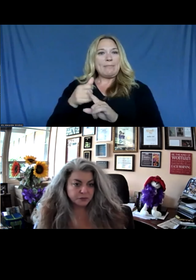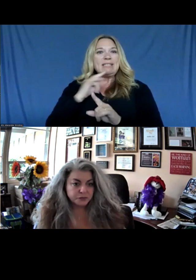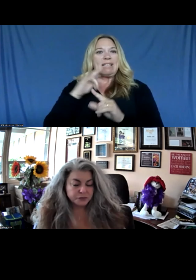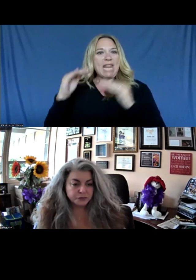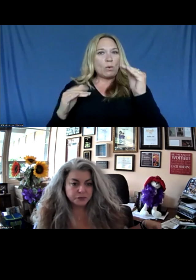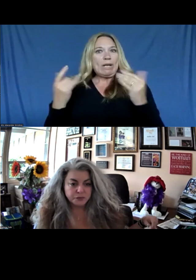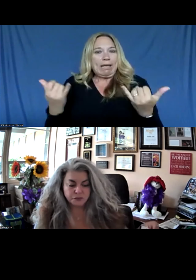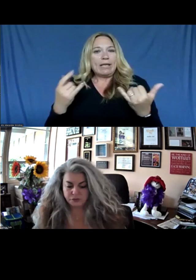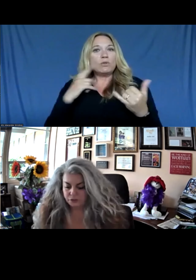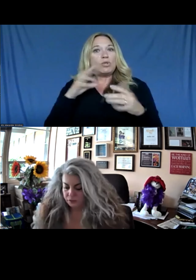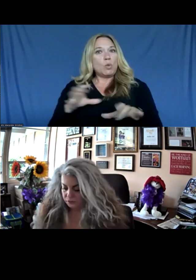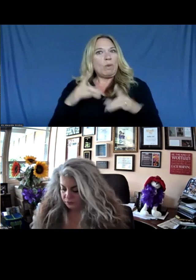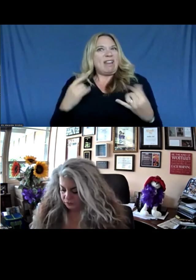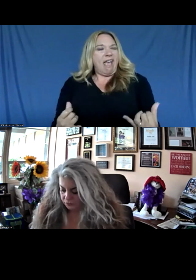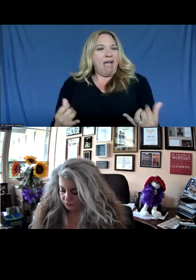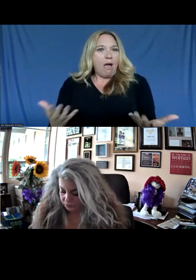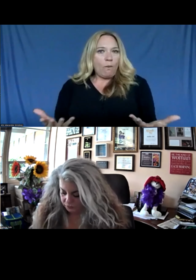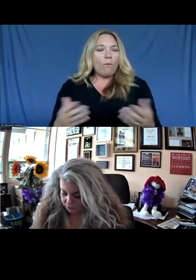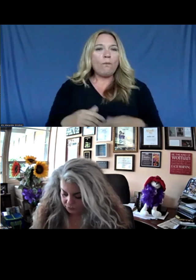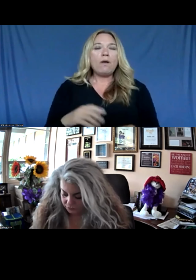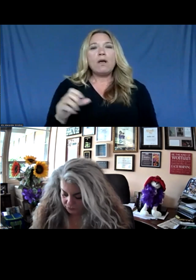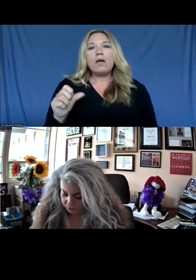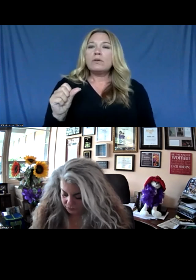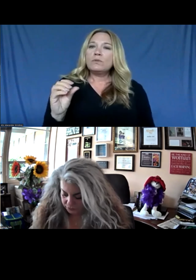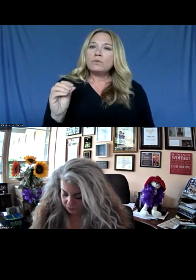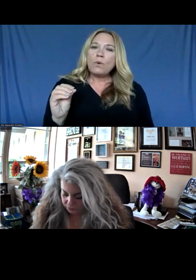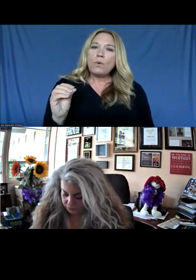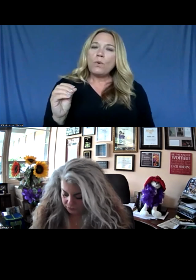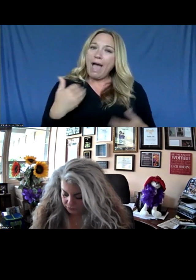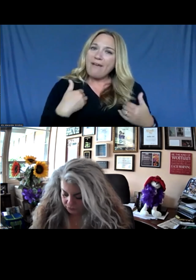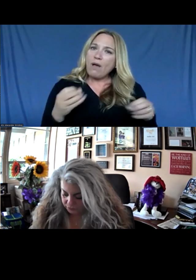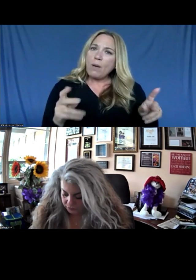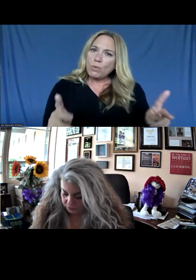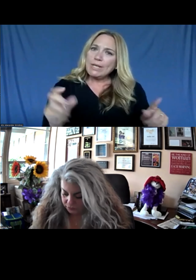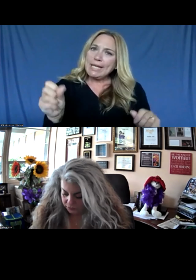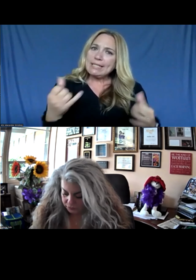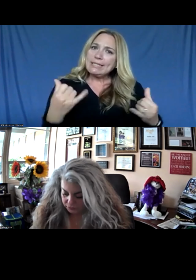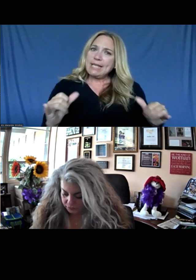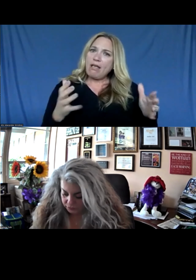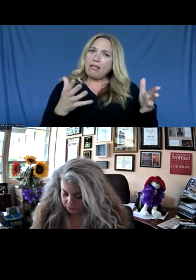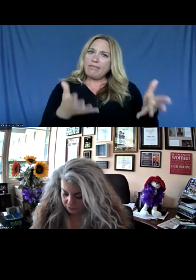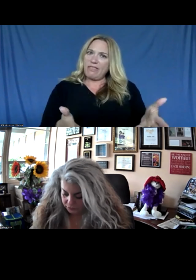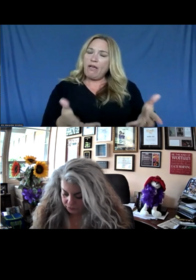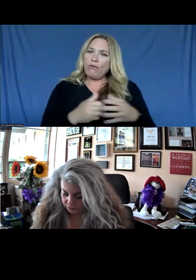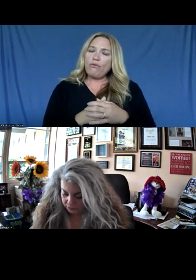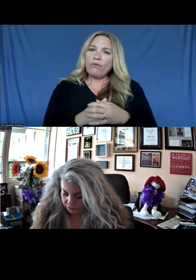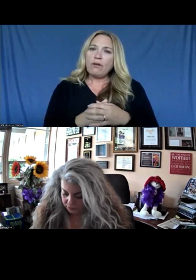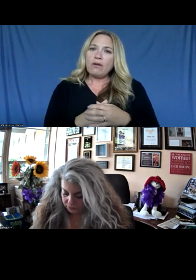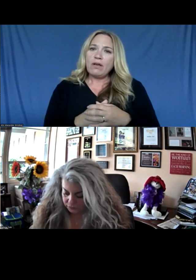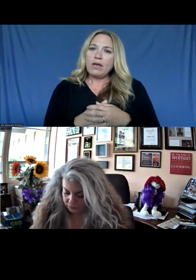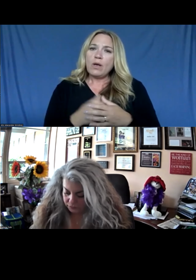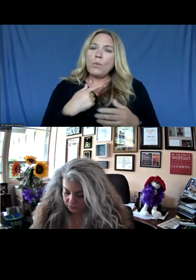right? There are opportunities, I think, that still remain. We continue to urge